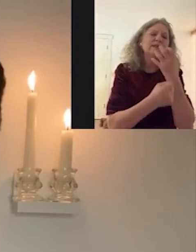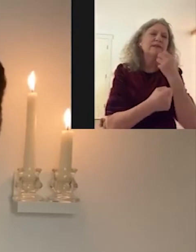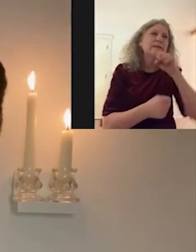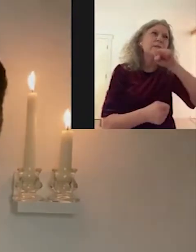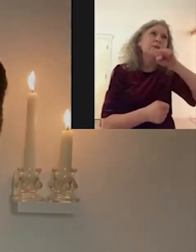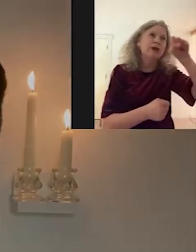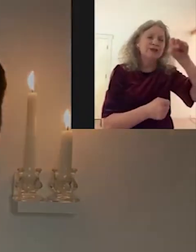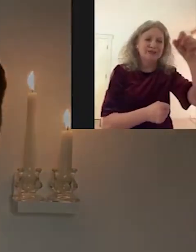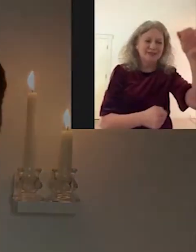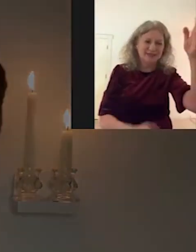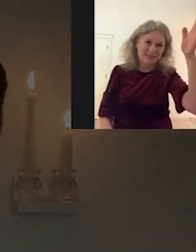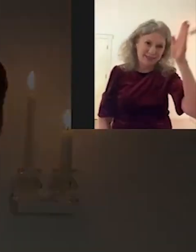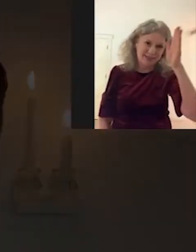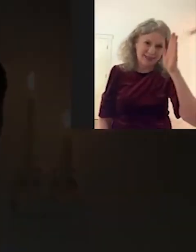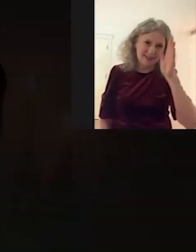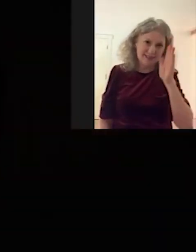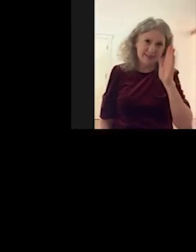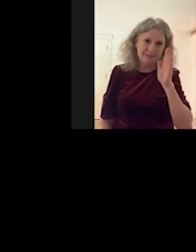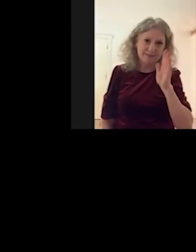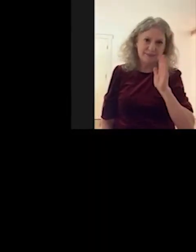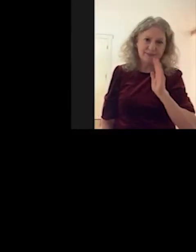God.